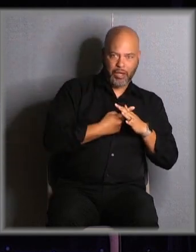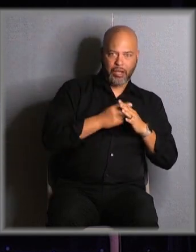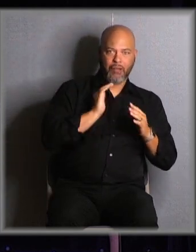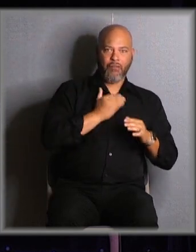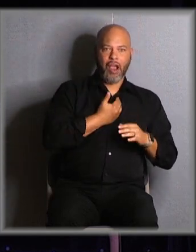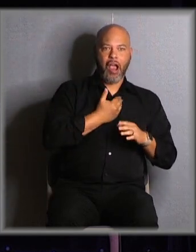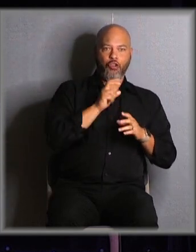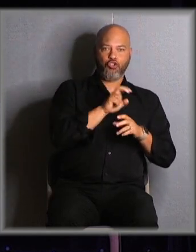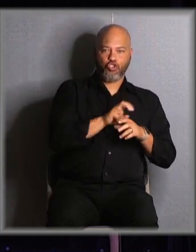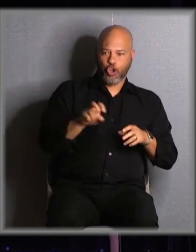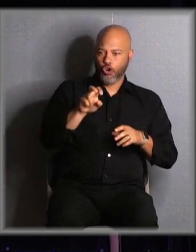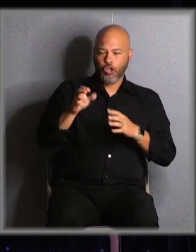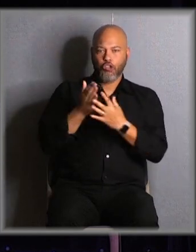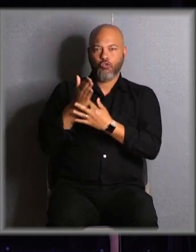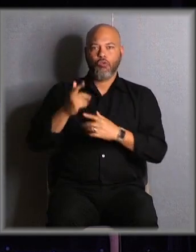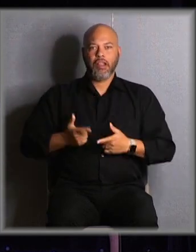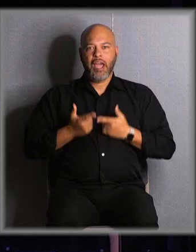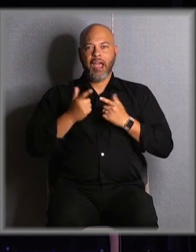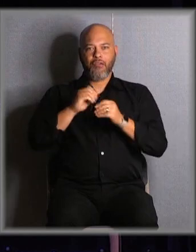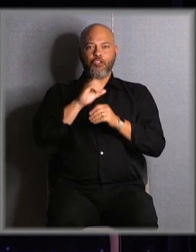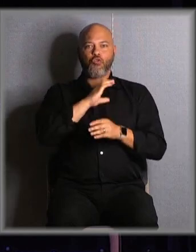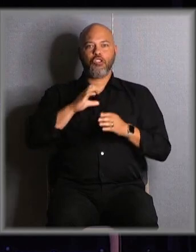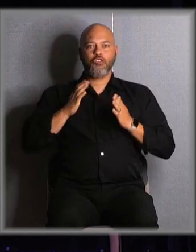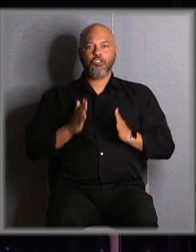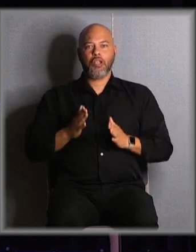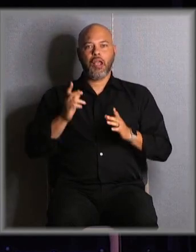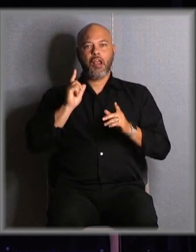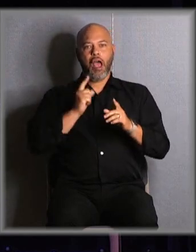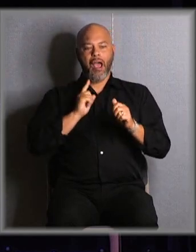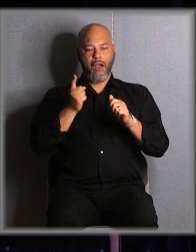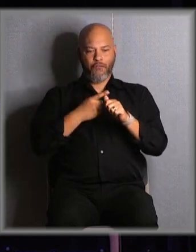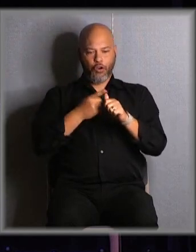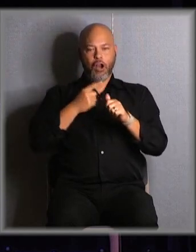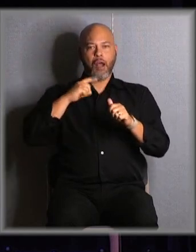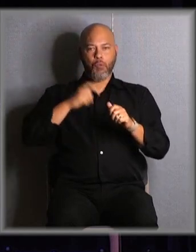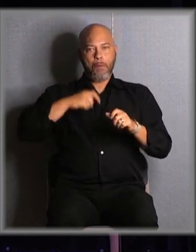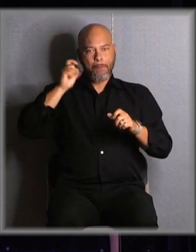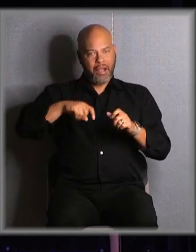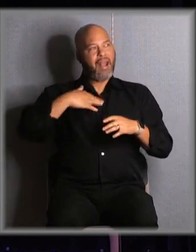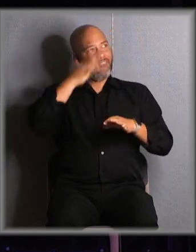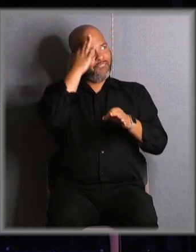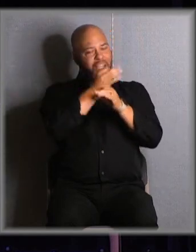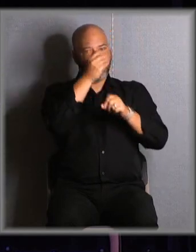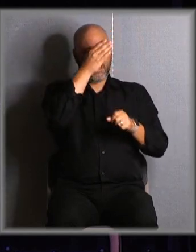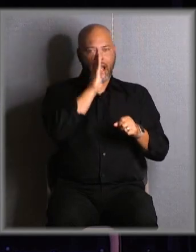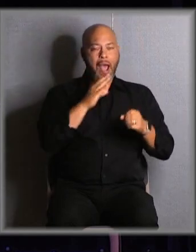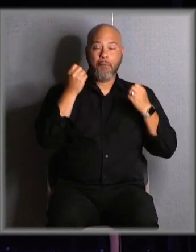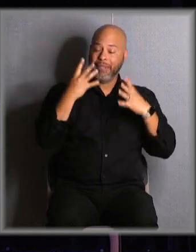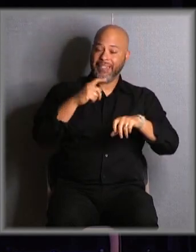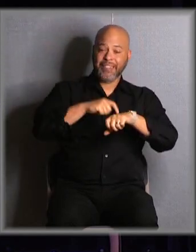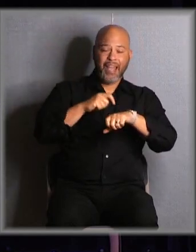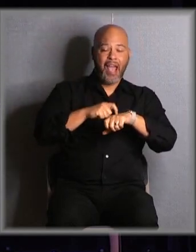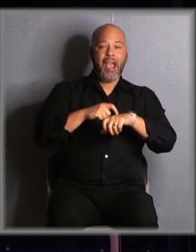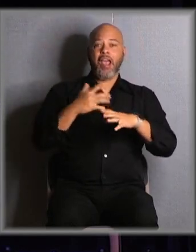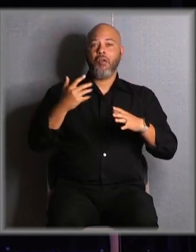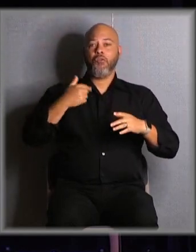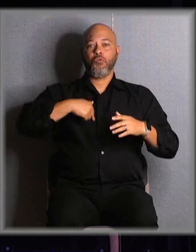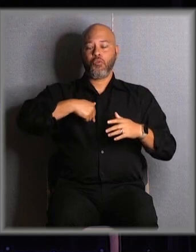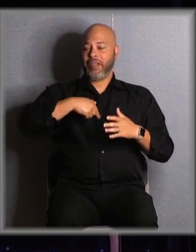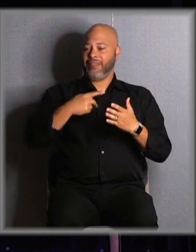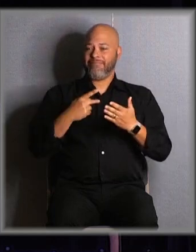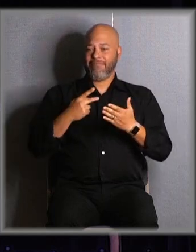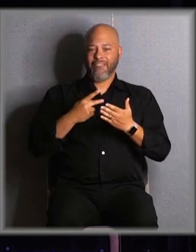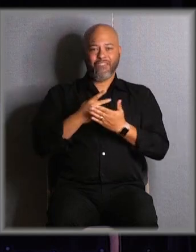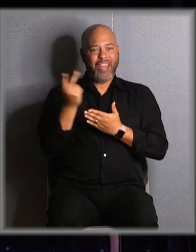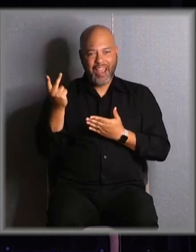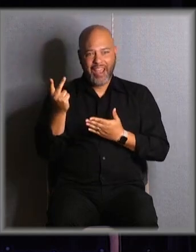Christian journey, is putting our faith in God. Many times, my brothers and sisters, that we fail to